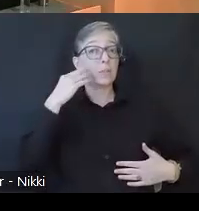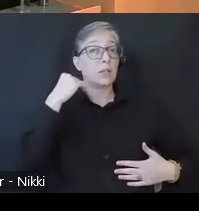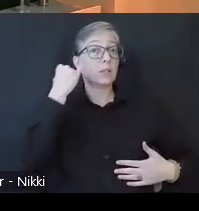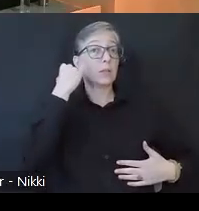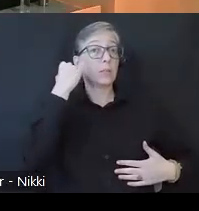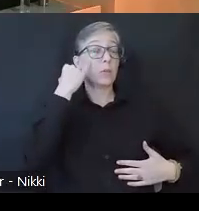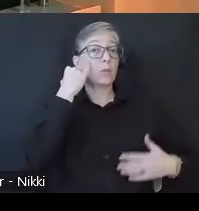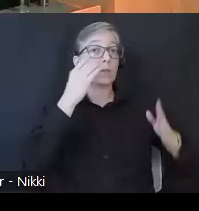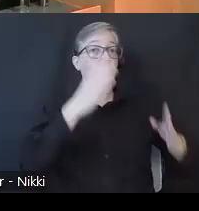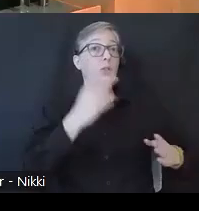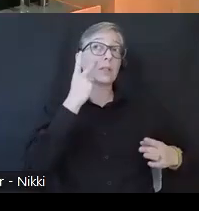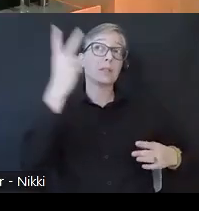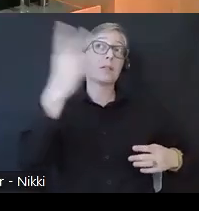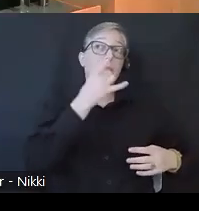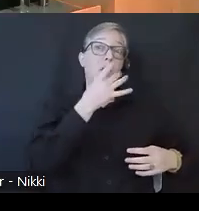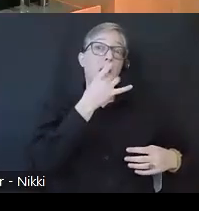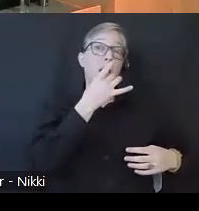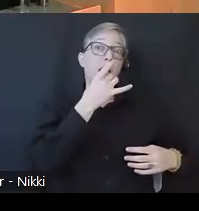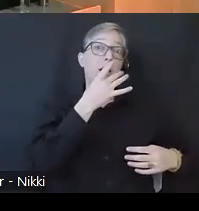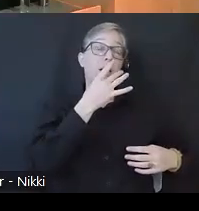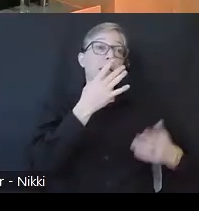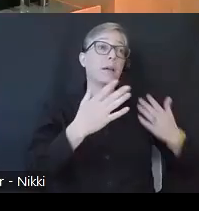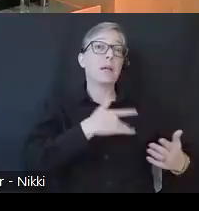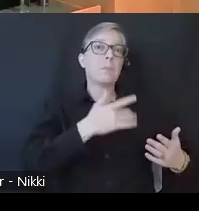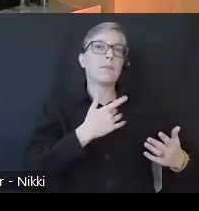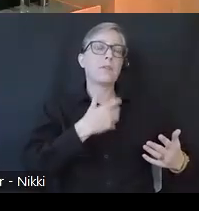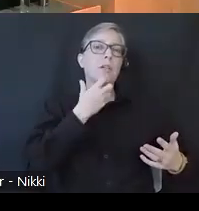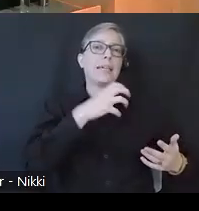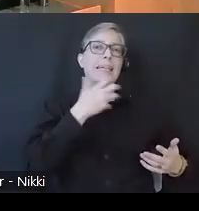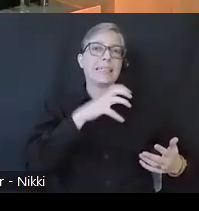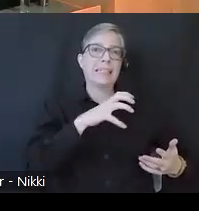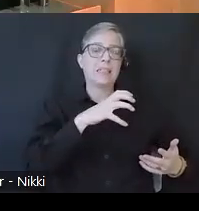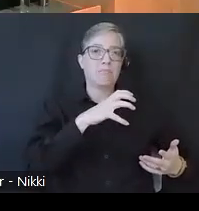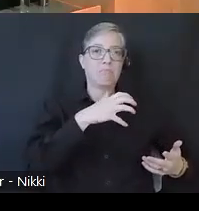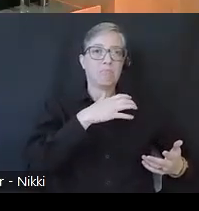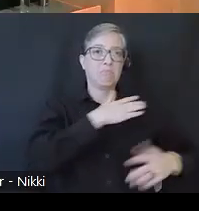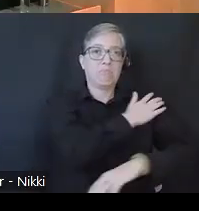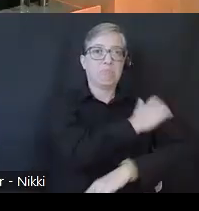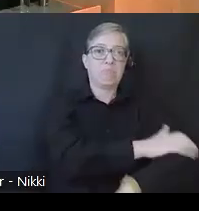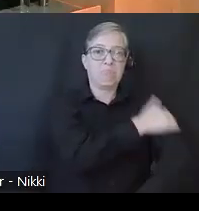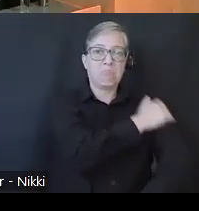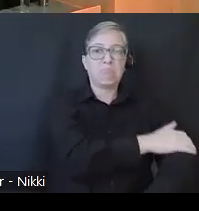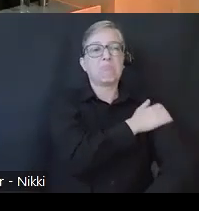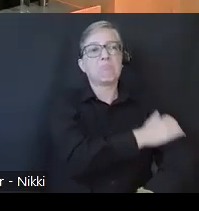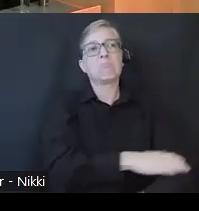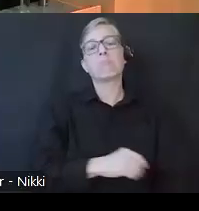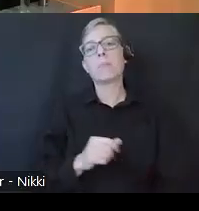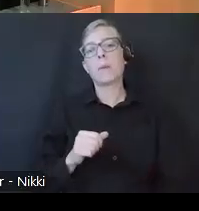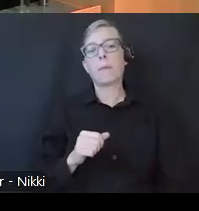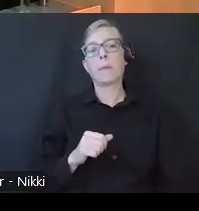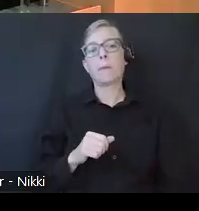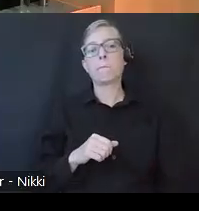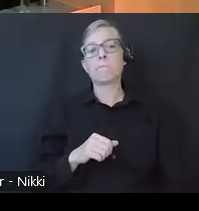light, they might also, from the sun, they might also feel heat, for example, on their skin. And actually, when there's